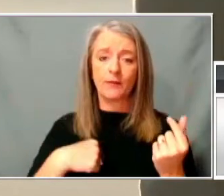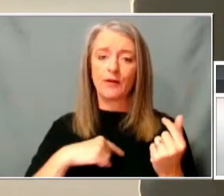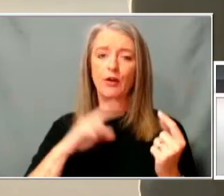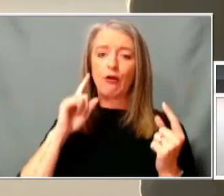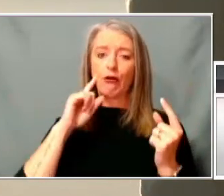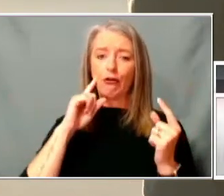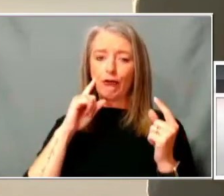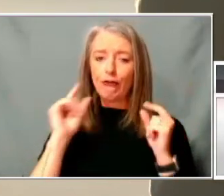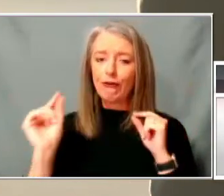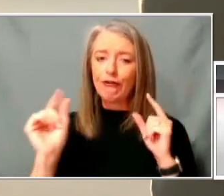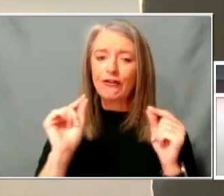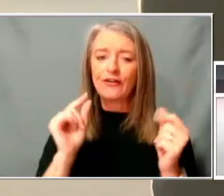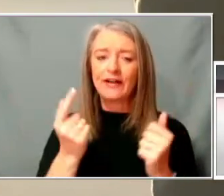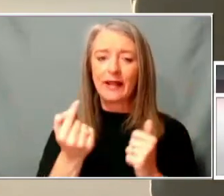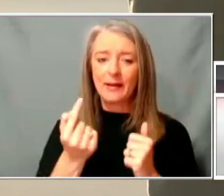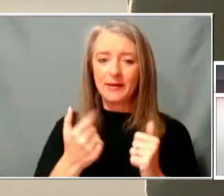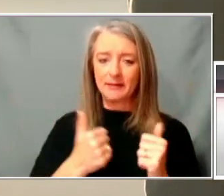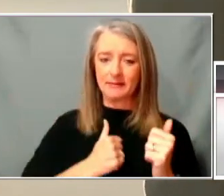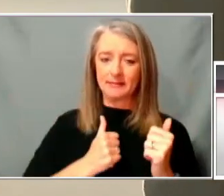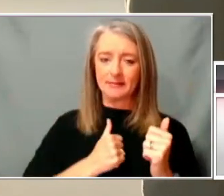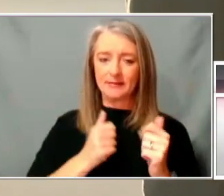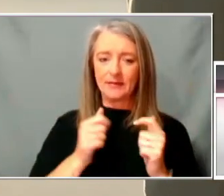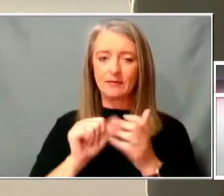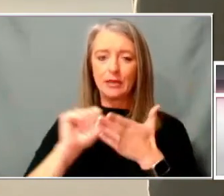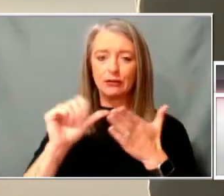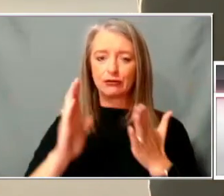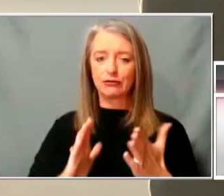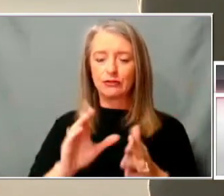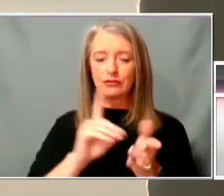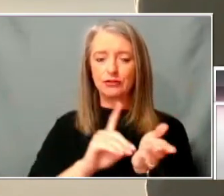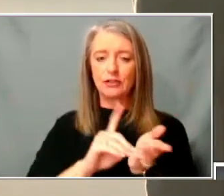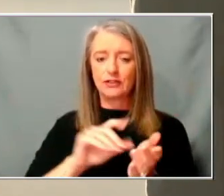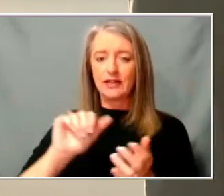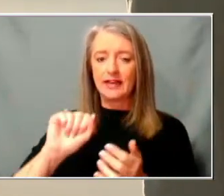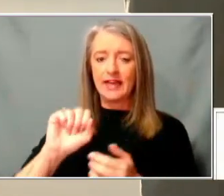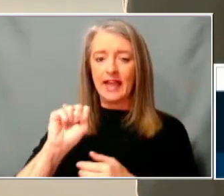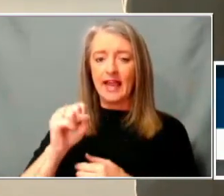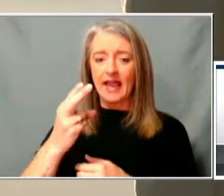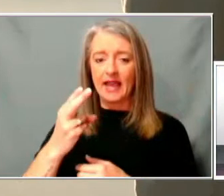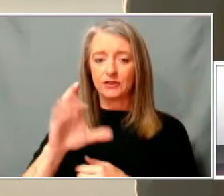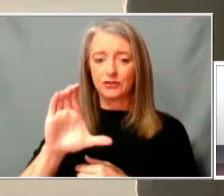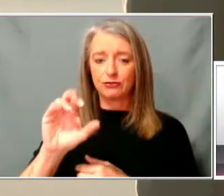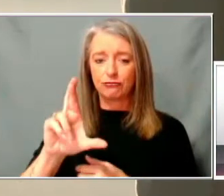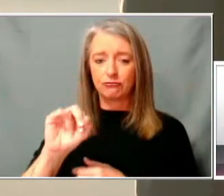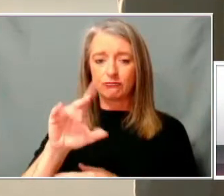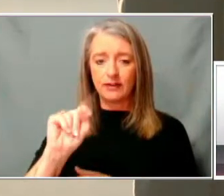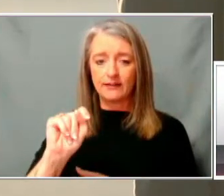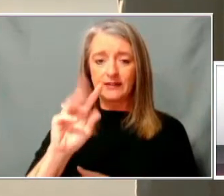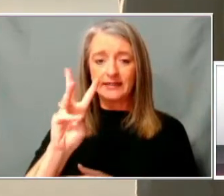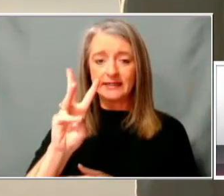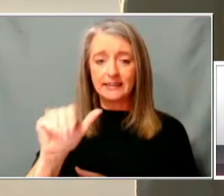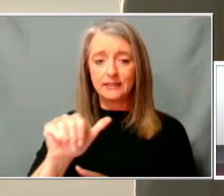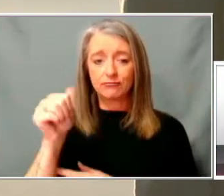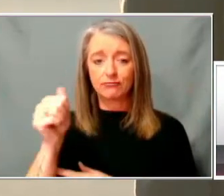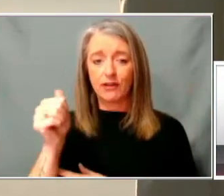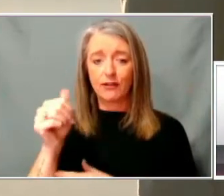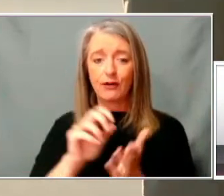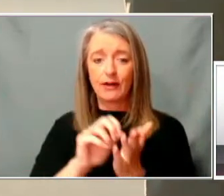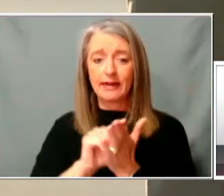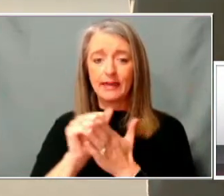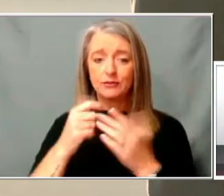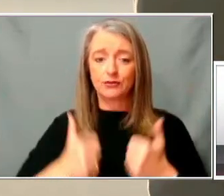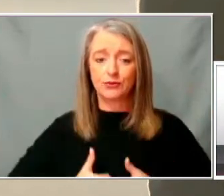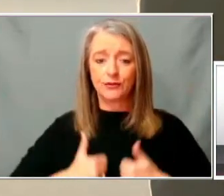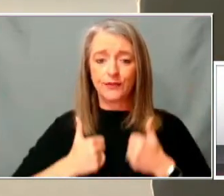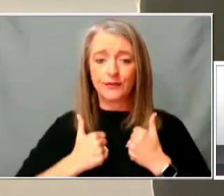bit. Myself, along with my surgeon, Dr. Ashcraft, and 6 other of the cancer survivors and